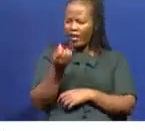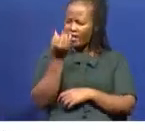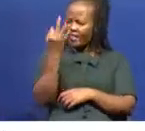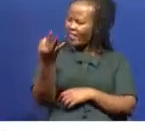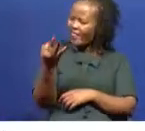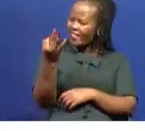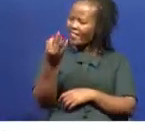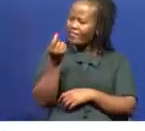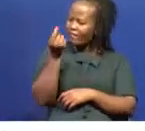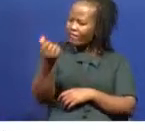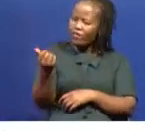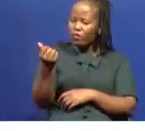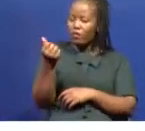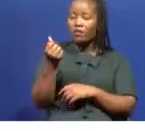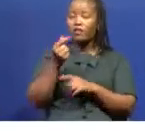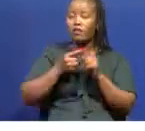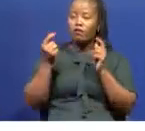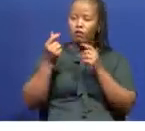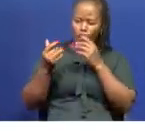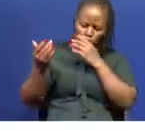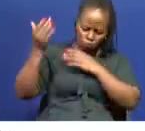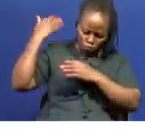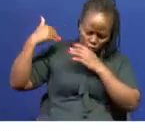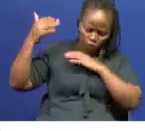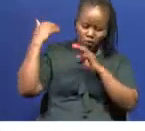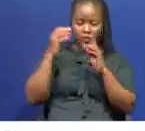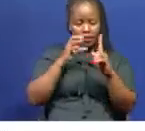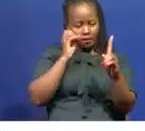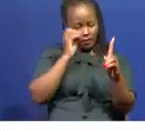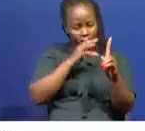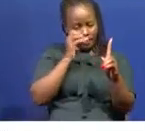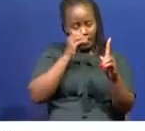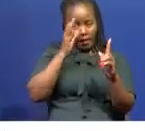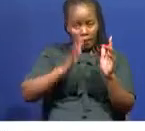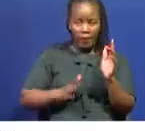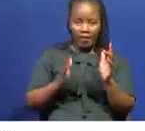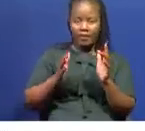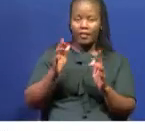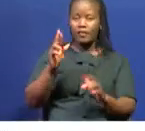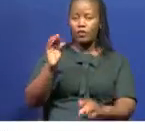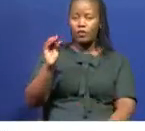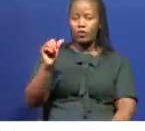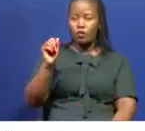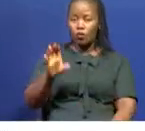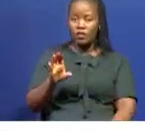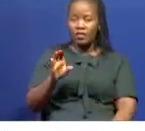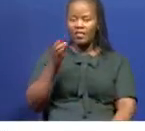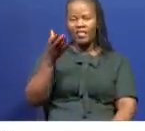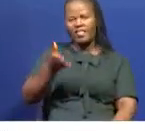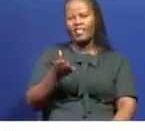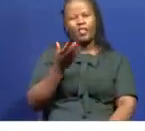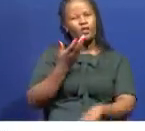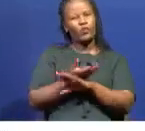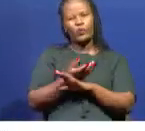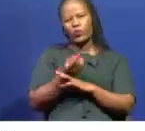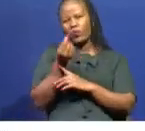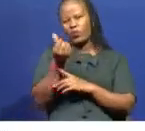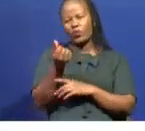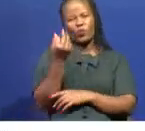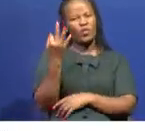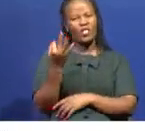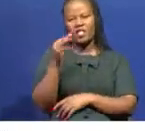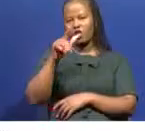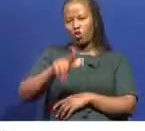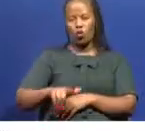you know, going back to the days of your mentor, Rose Naliaka, and up to now, it's unimaginable to think that we still have that number that's